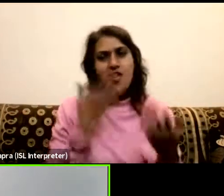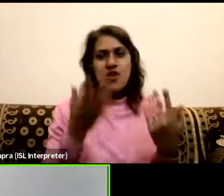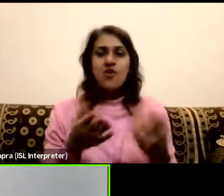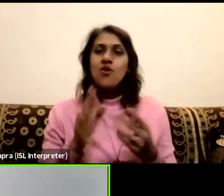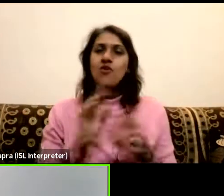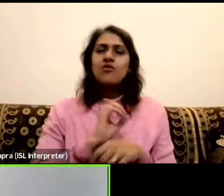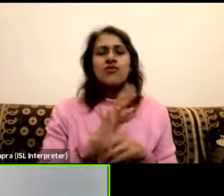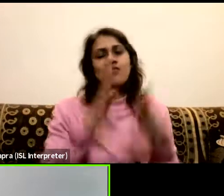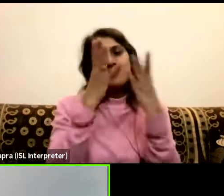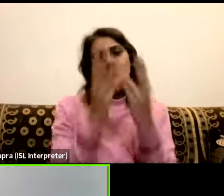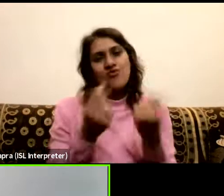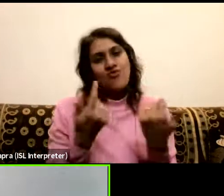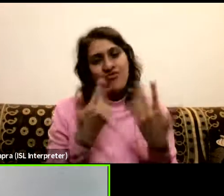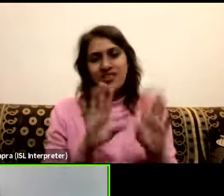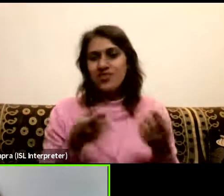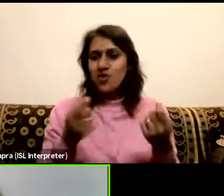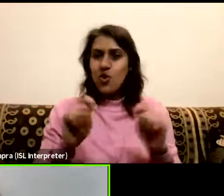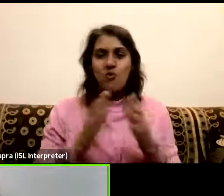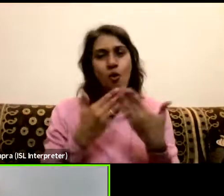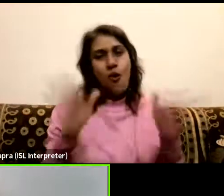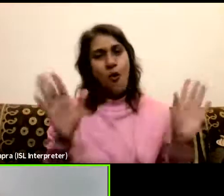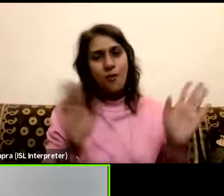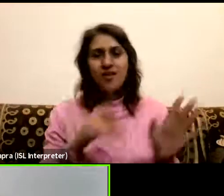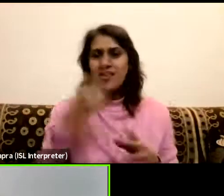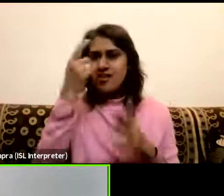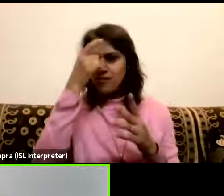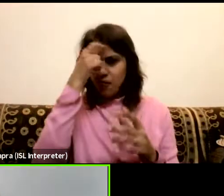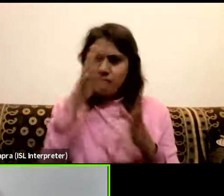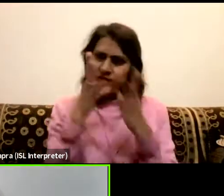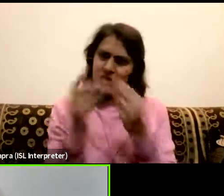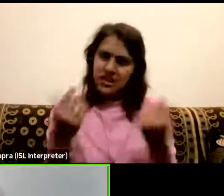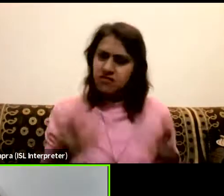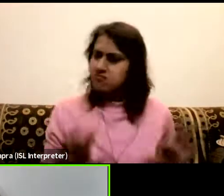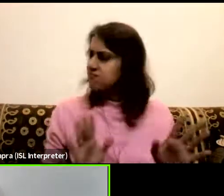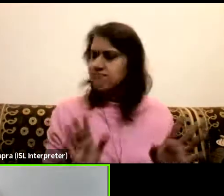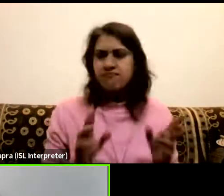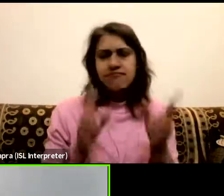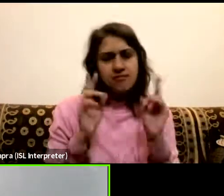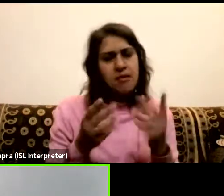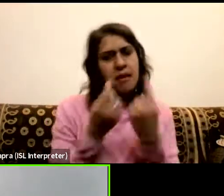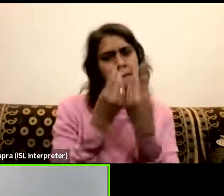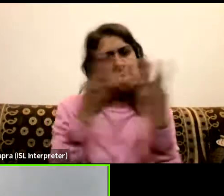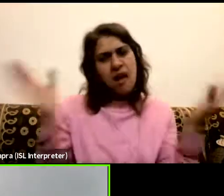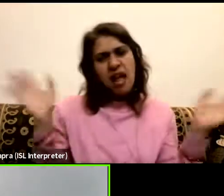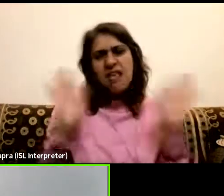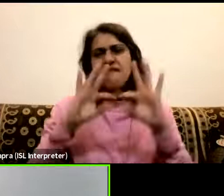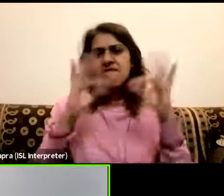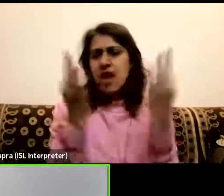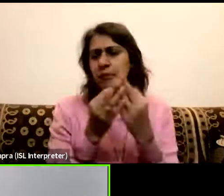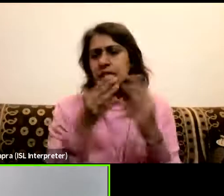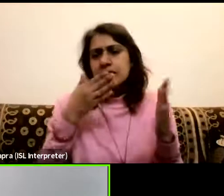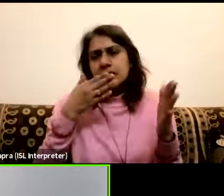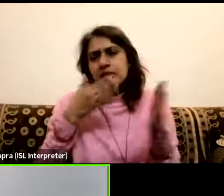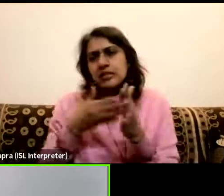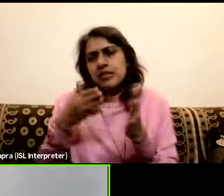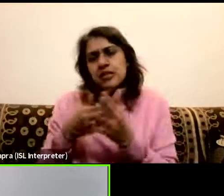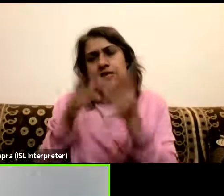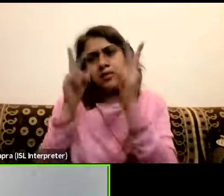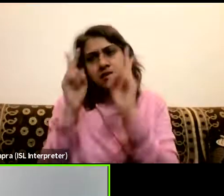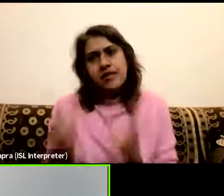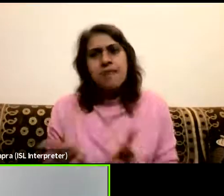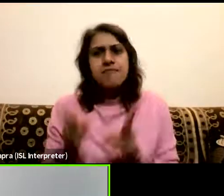that's a wonderful news, but the crisis is not over for many families. So we have to ensure